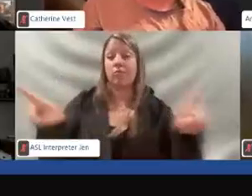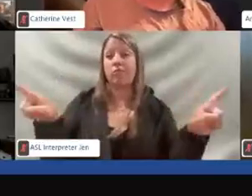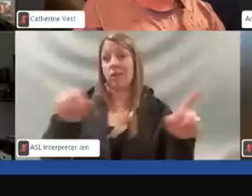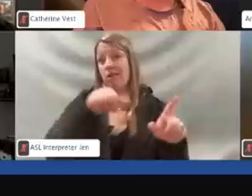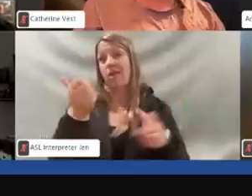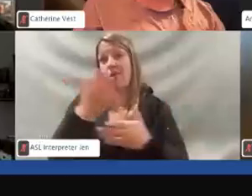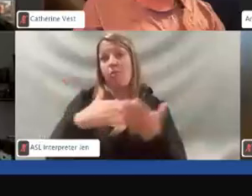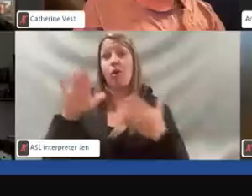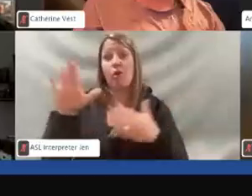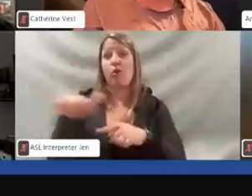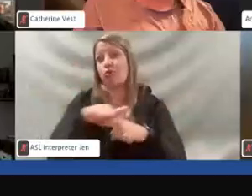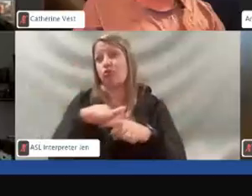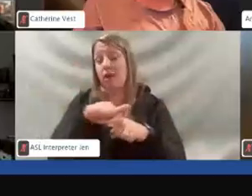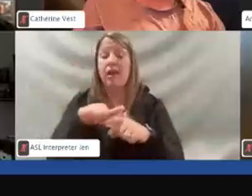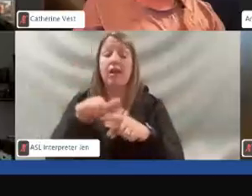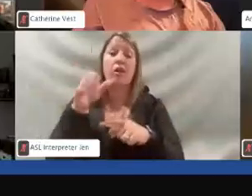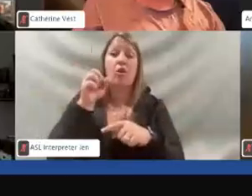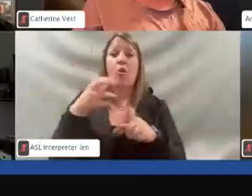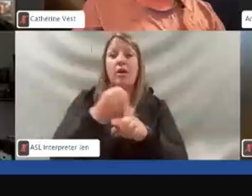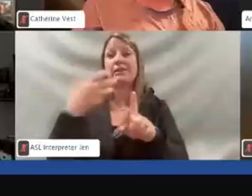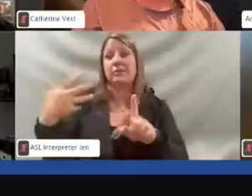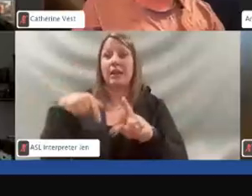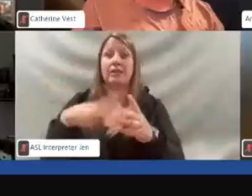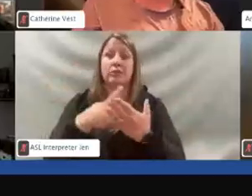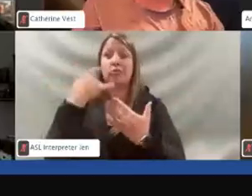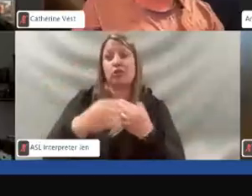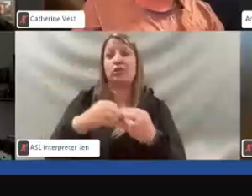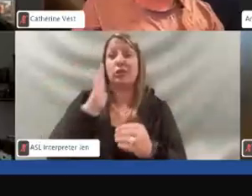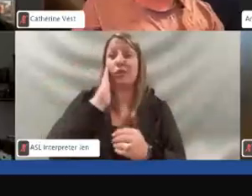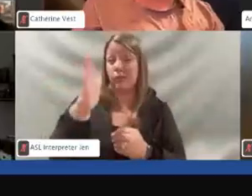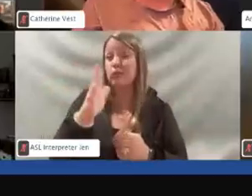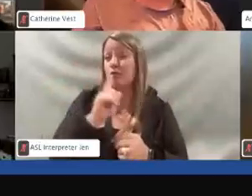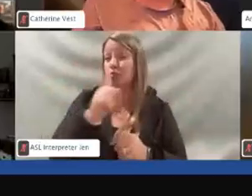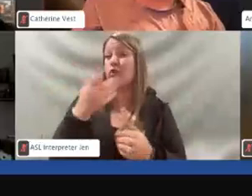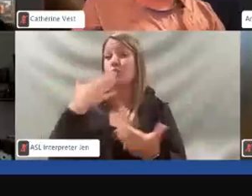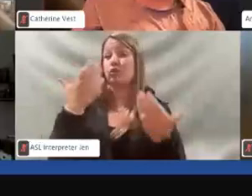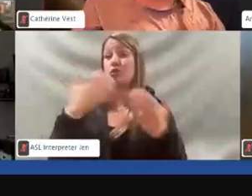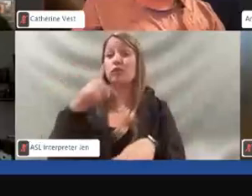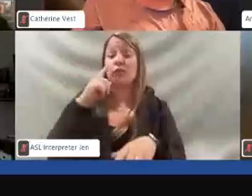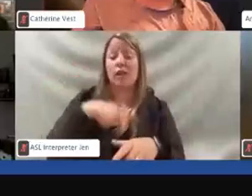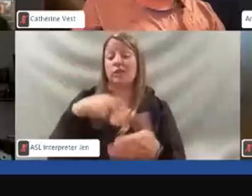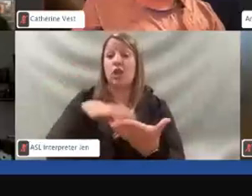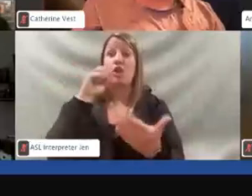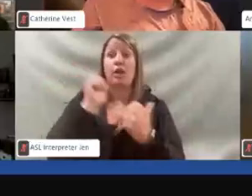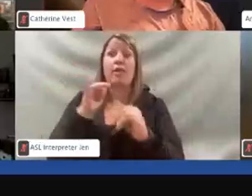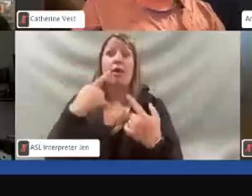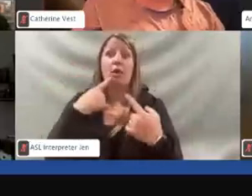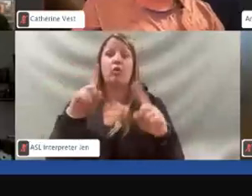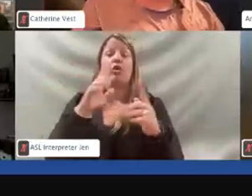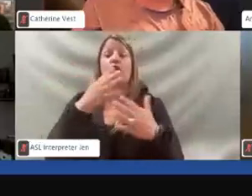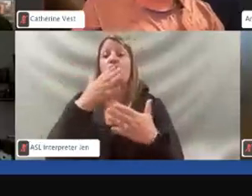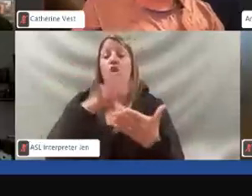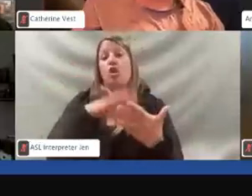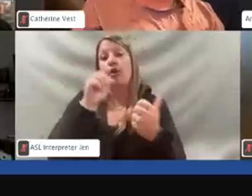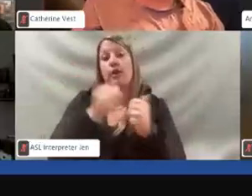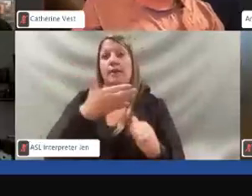their training, or kind of expanding this project in the future. But it's really a good chance for us to learn how it works, learn how best to